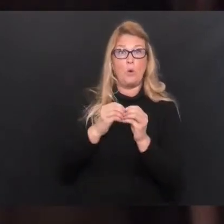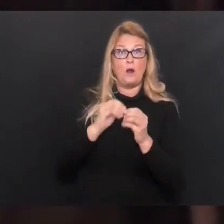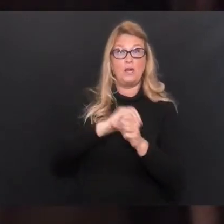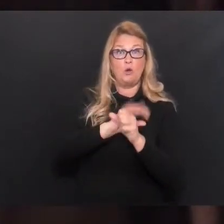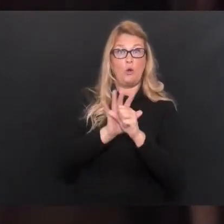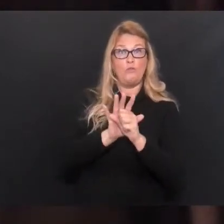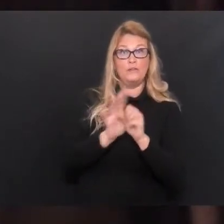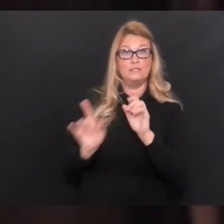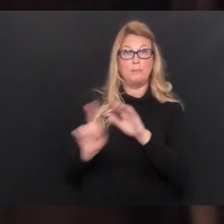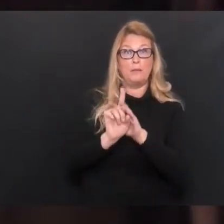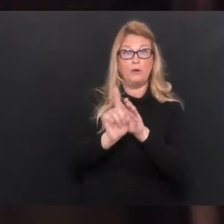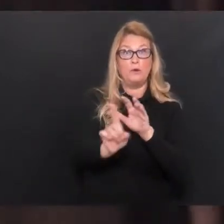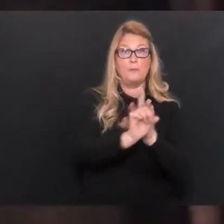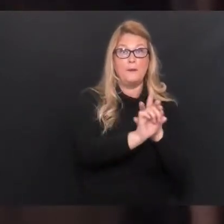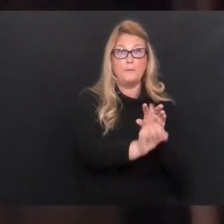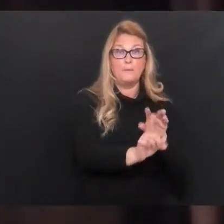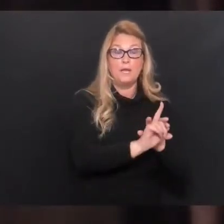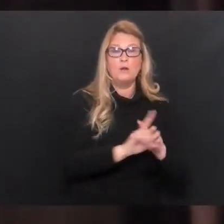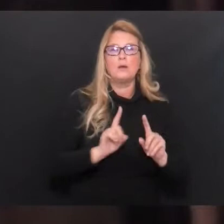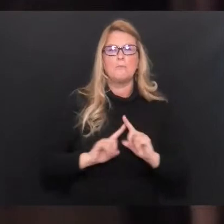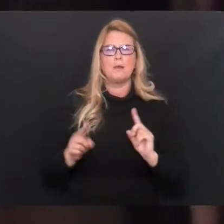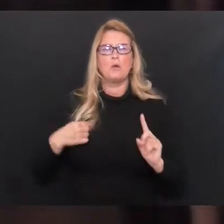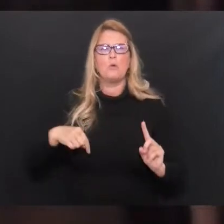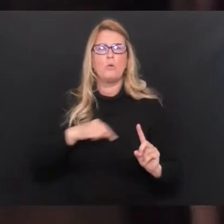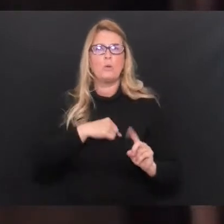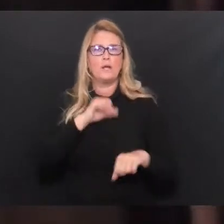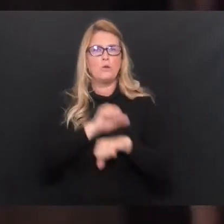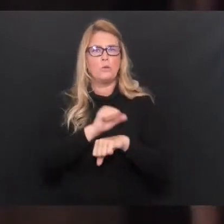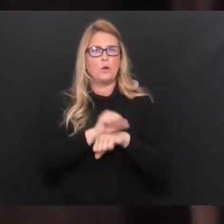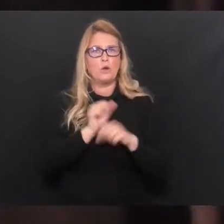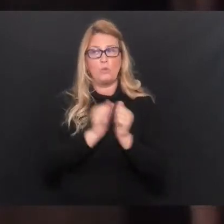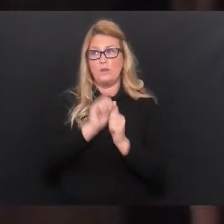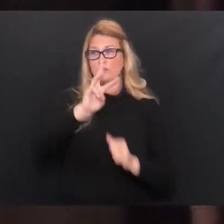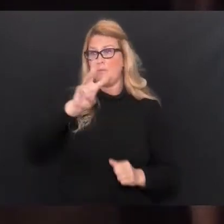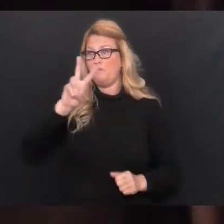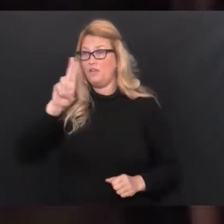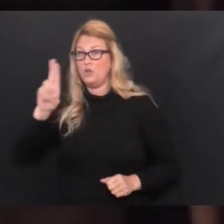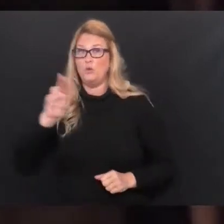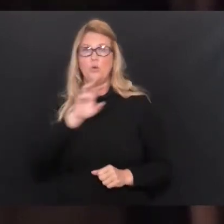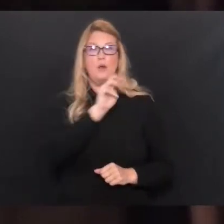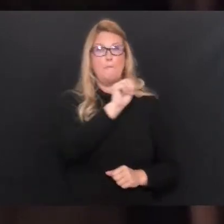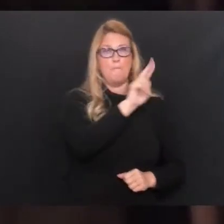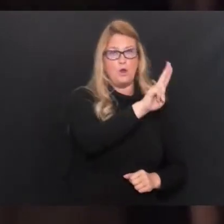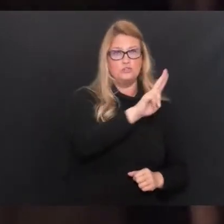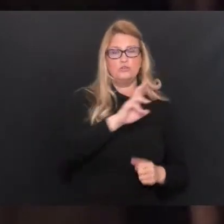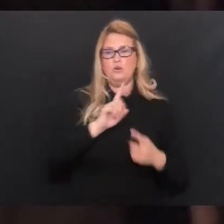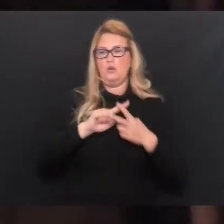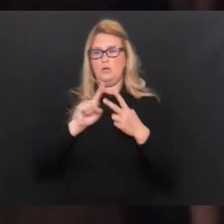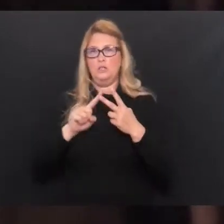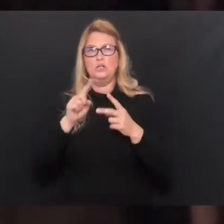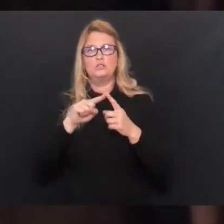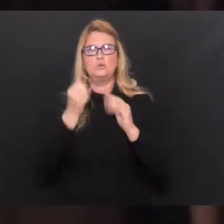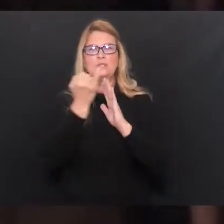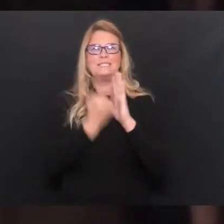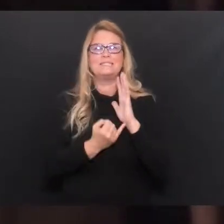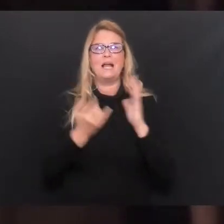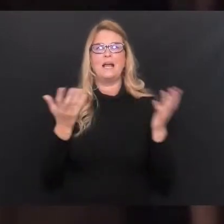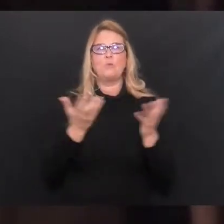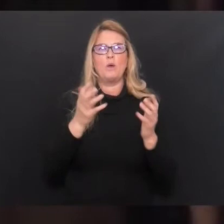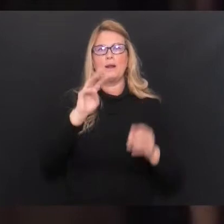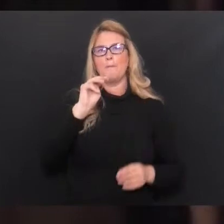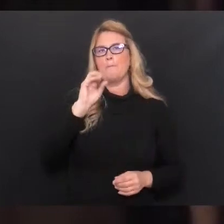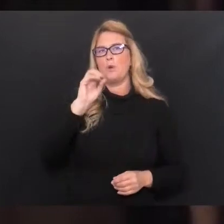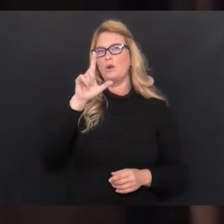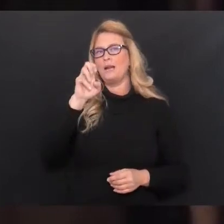We have worked between West Virginia University and Marshall University to design the molecular